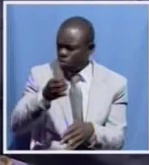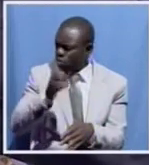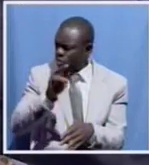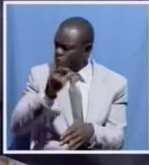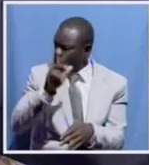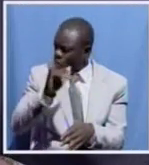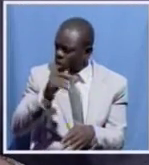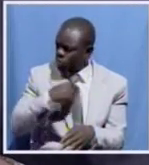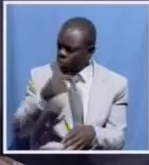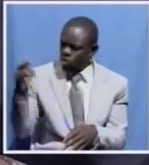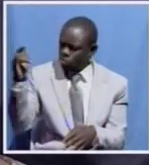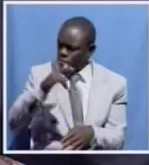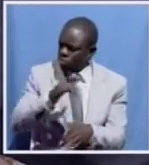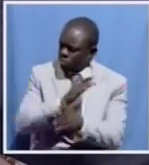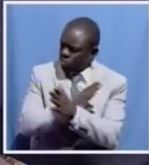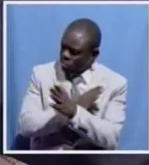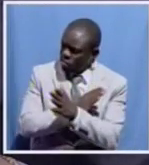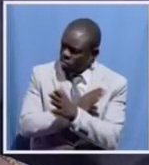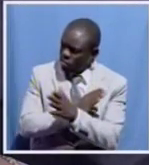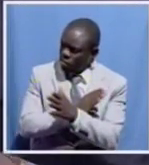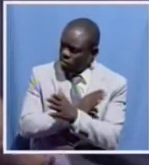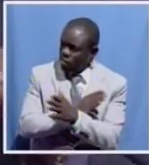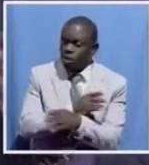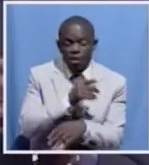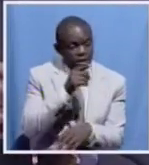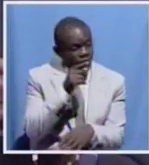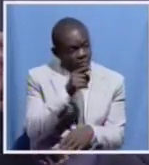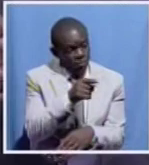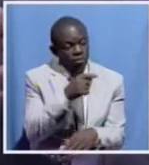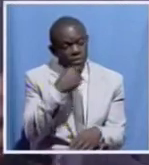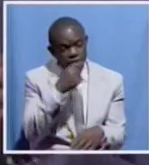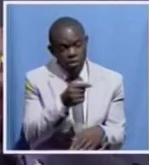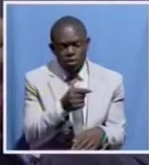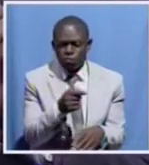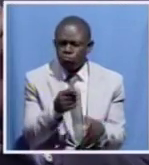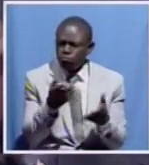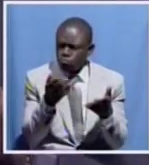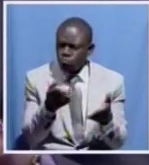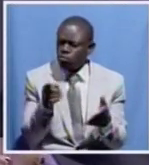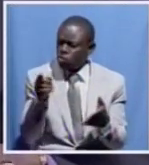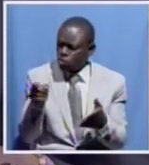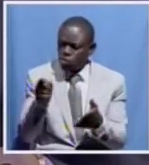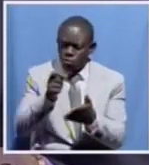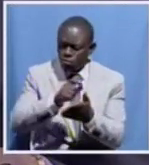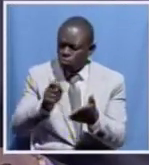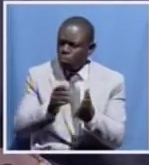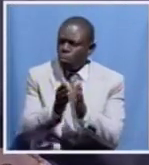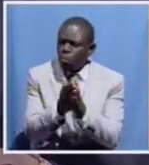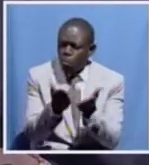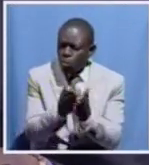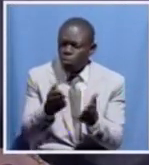have made, and we want you to make an official donation because we feel the history that has been created through your book